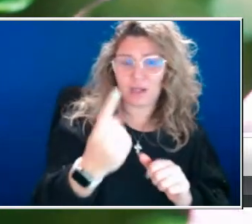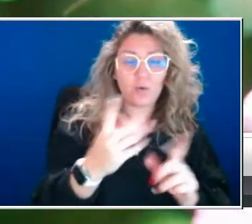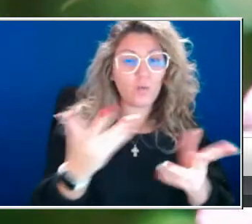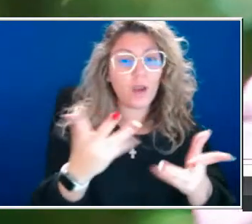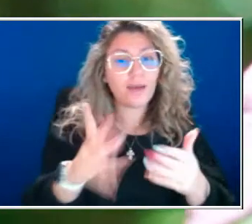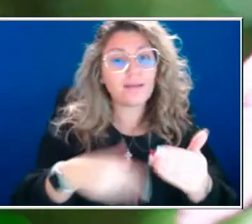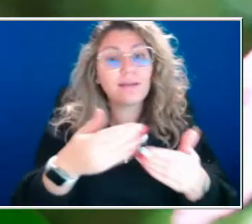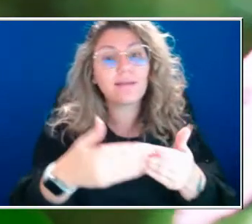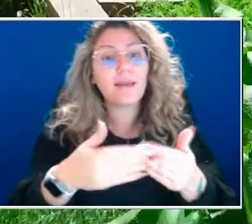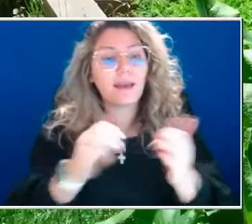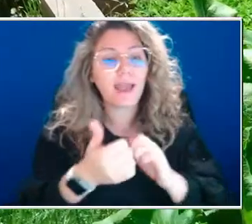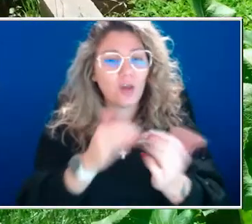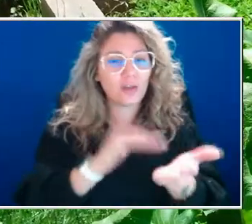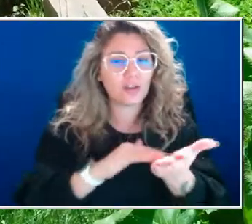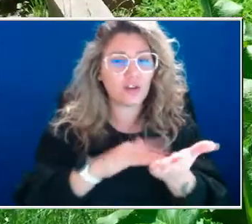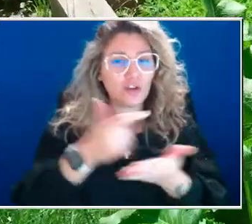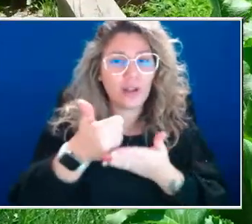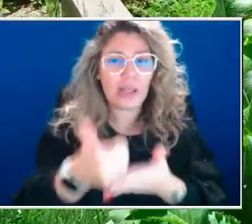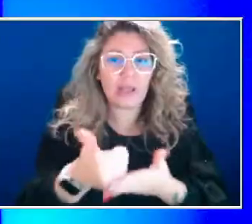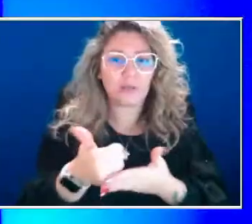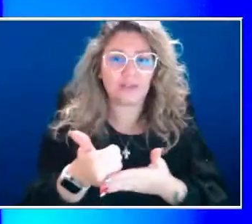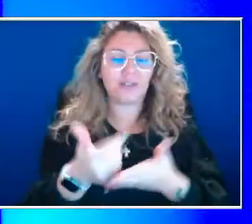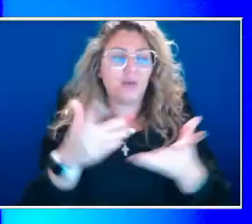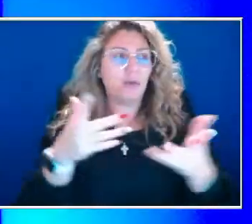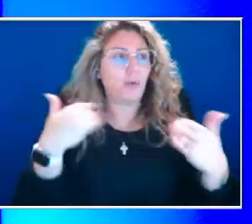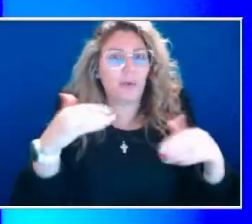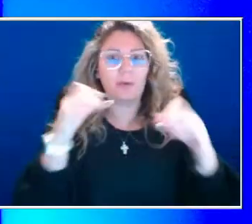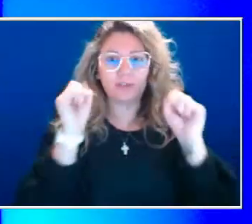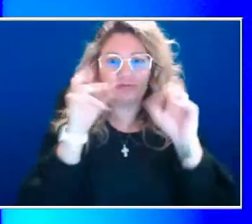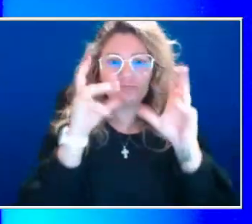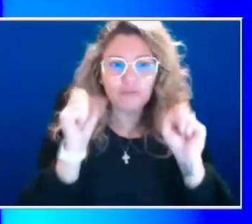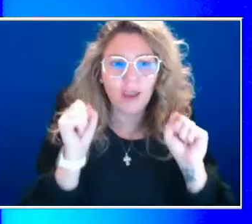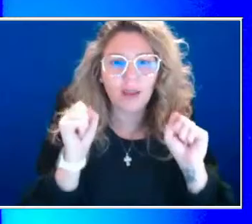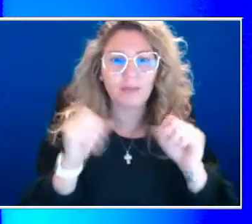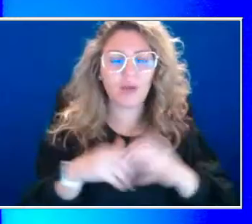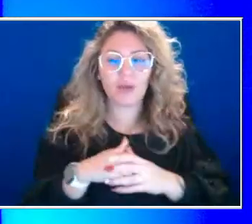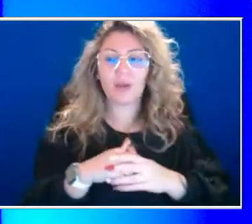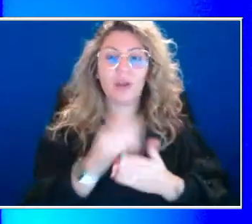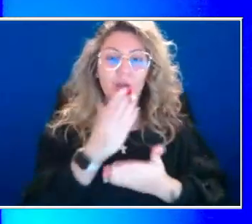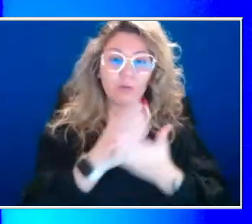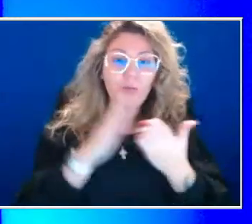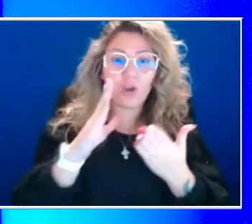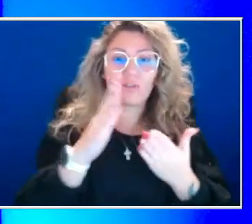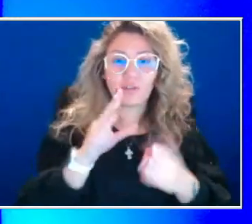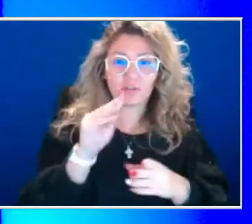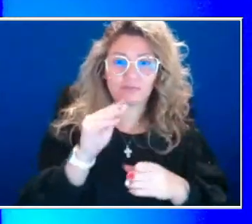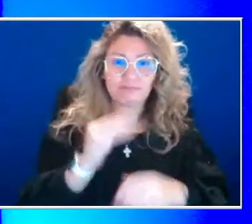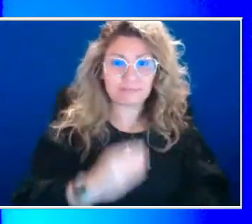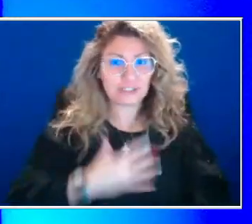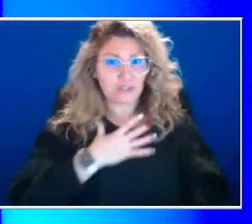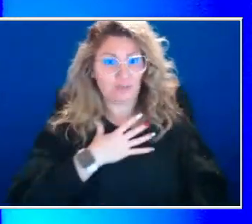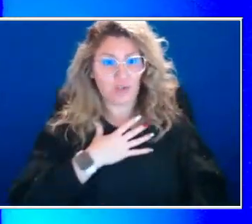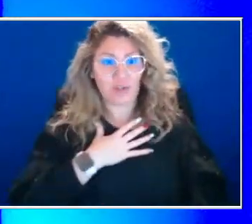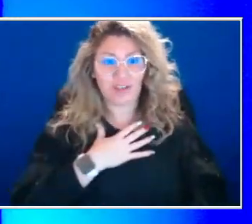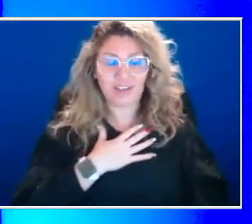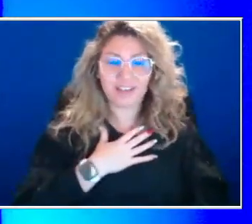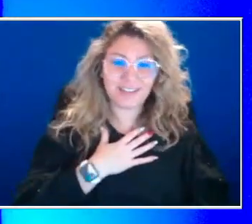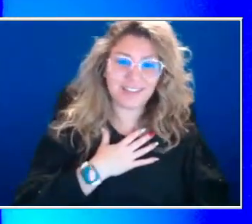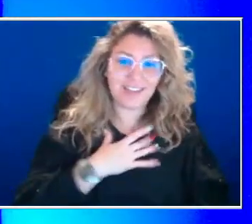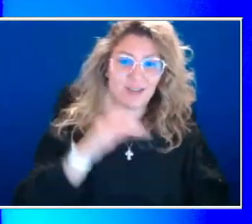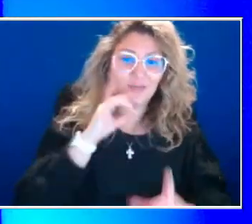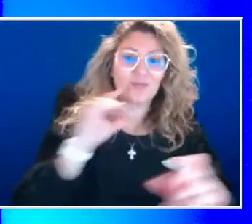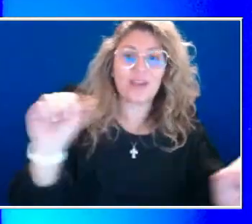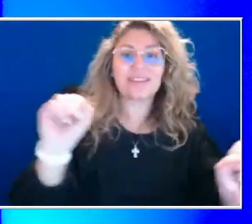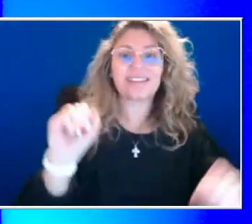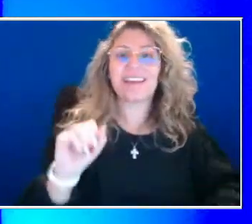doctor helped her is nothing short of incredible. And part of her inspiration, President Dwight D. Eisenhower, who was a